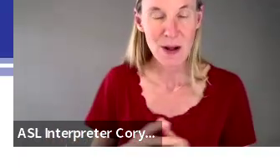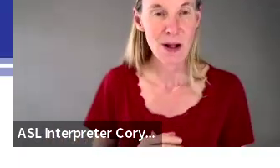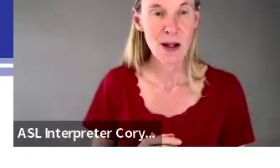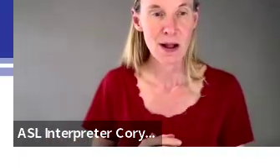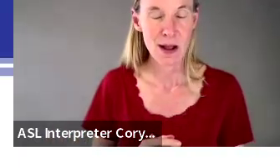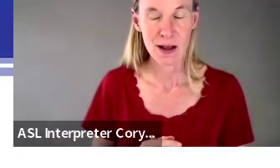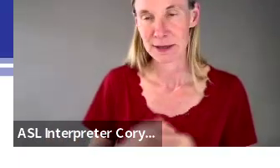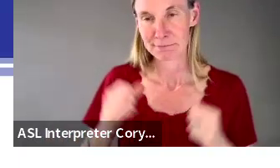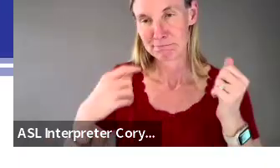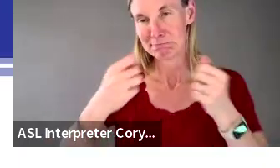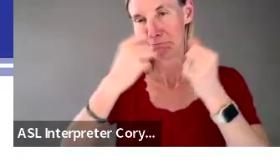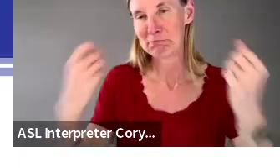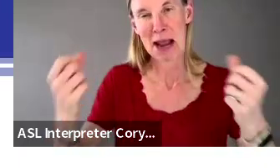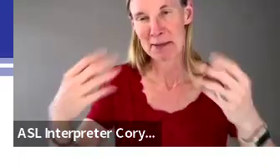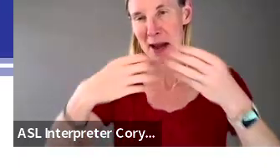are many, many more